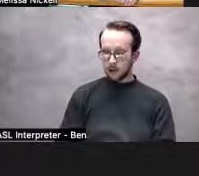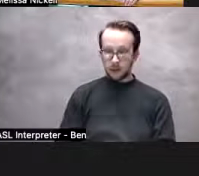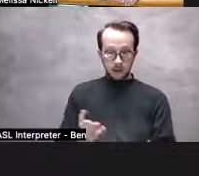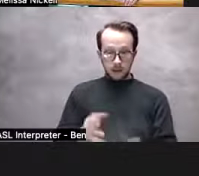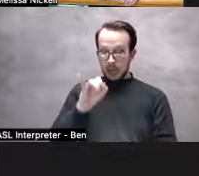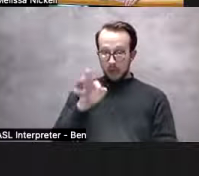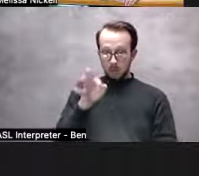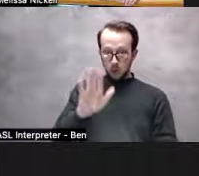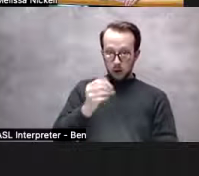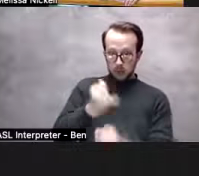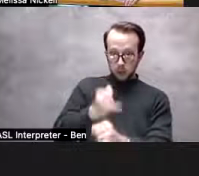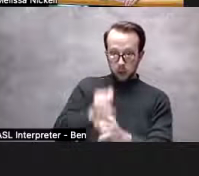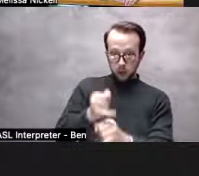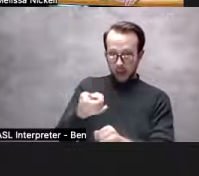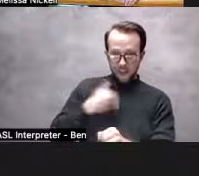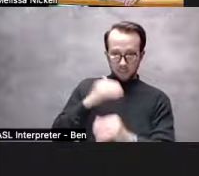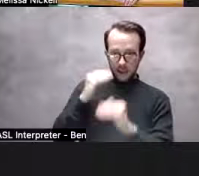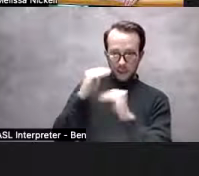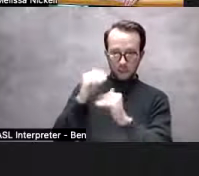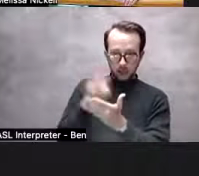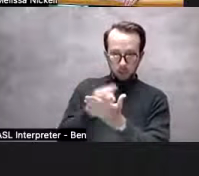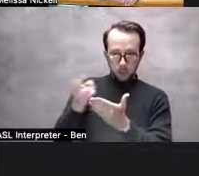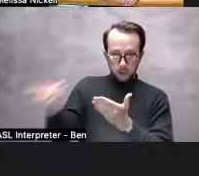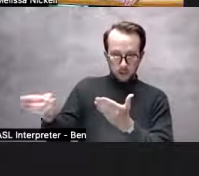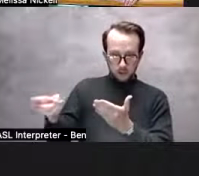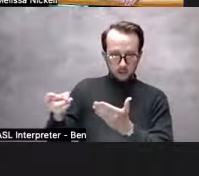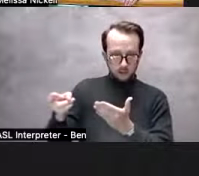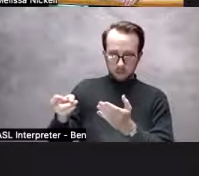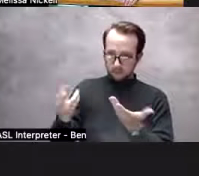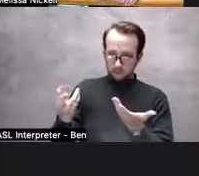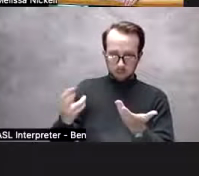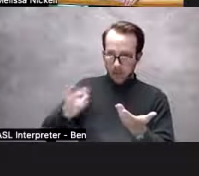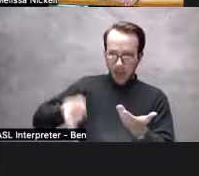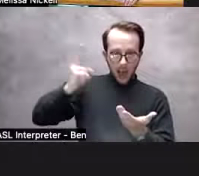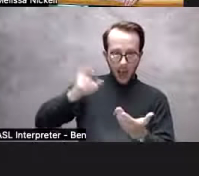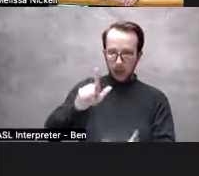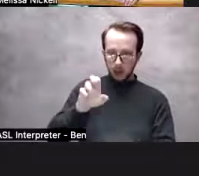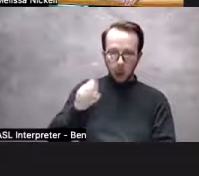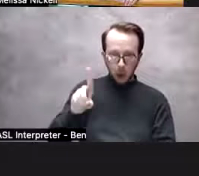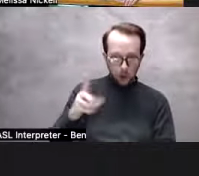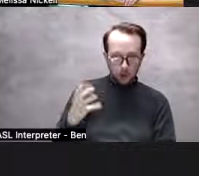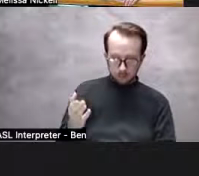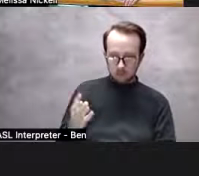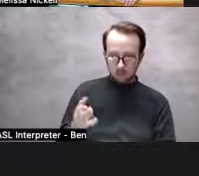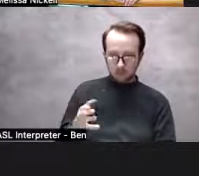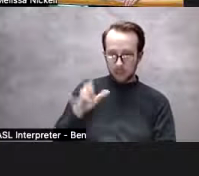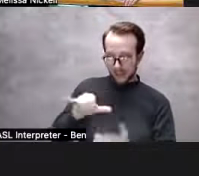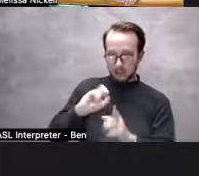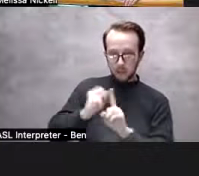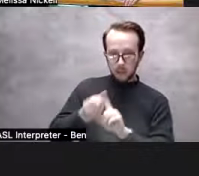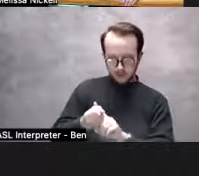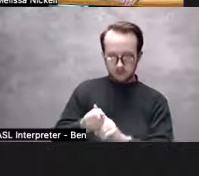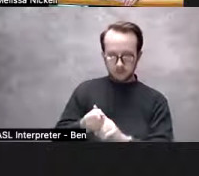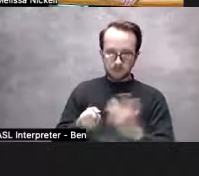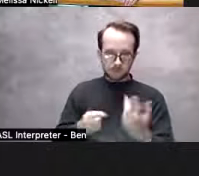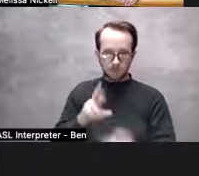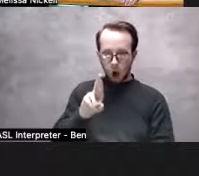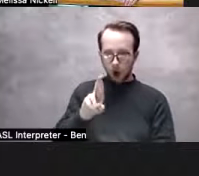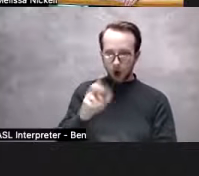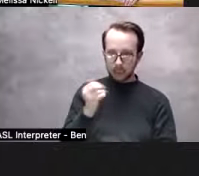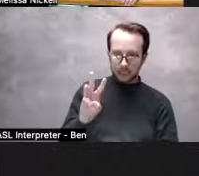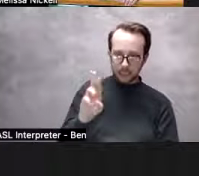has limited resources or say a high teaching load, okay? In these situations, something like an R16 or R15